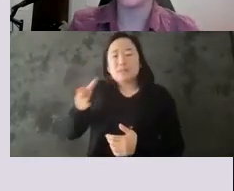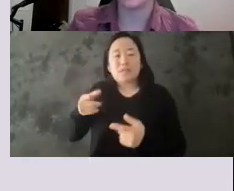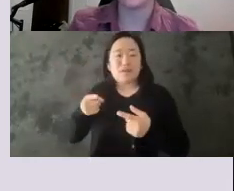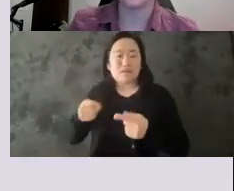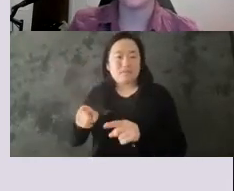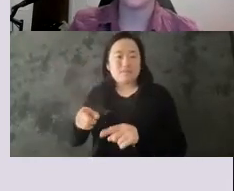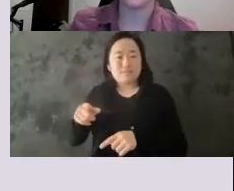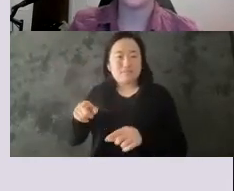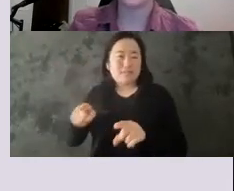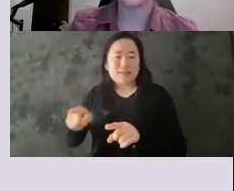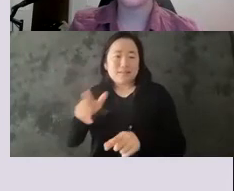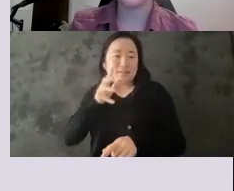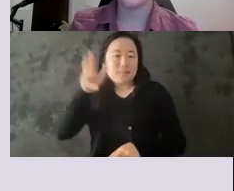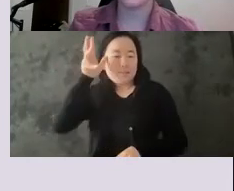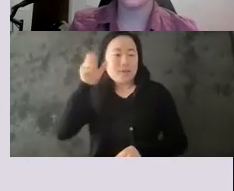you sharing that.